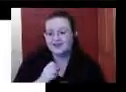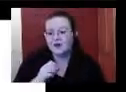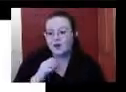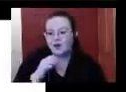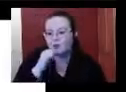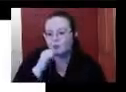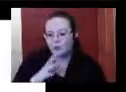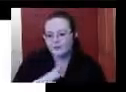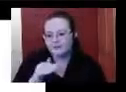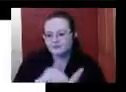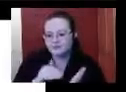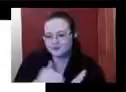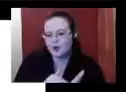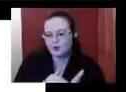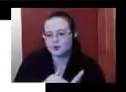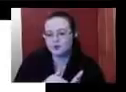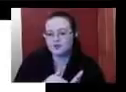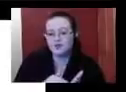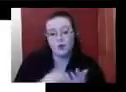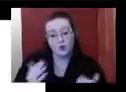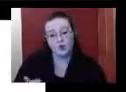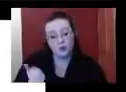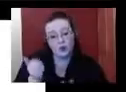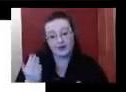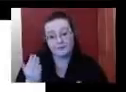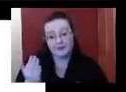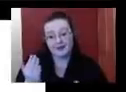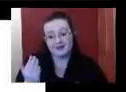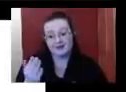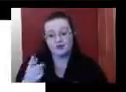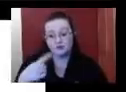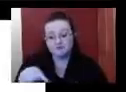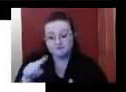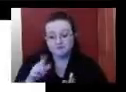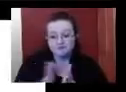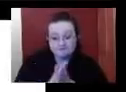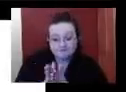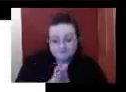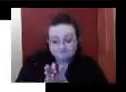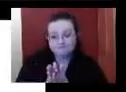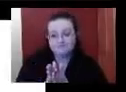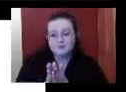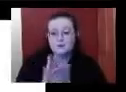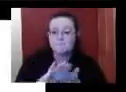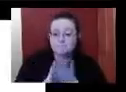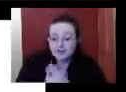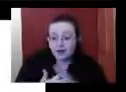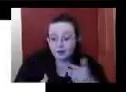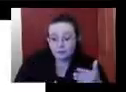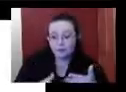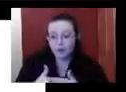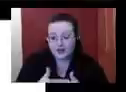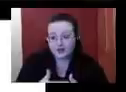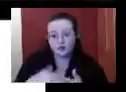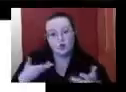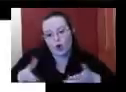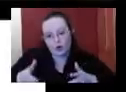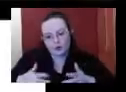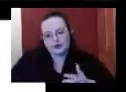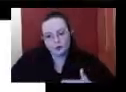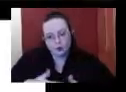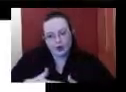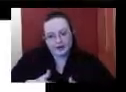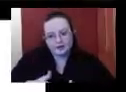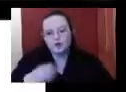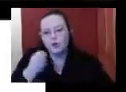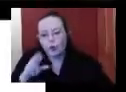of Canada recommend getting both doses of COVID-19 vaccines if you are planning a pregnancy or if you are already pregnant